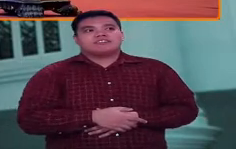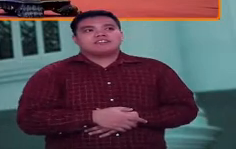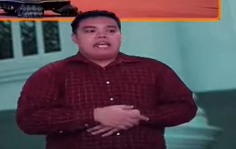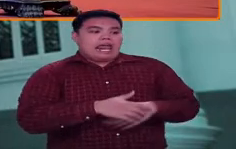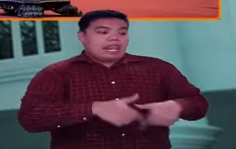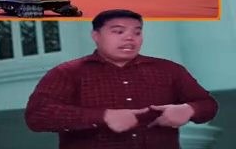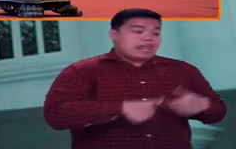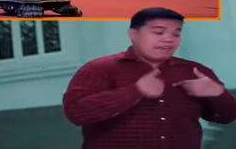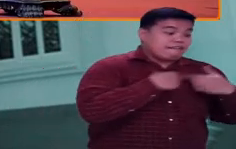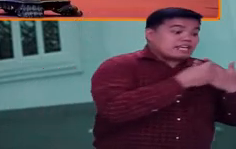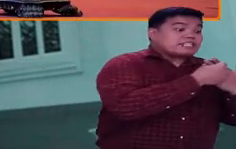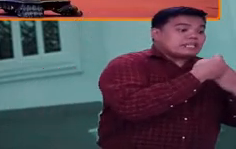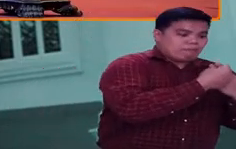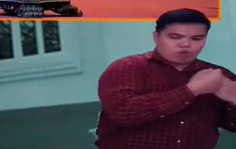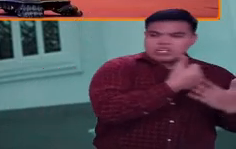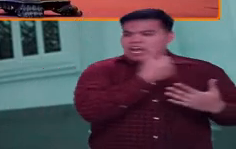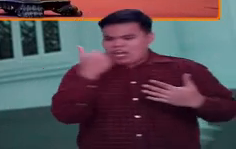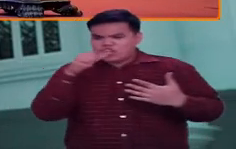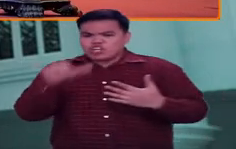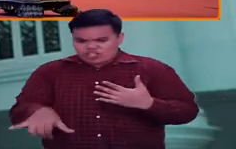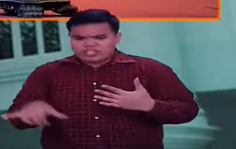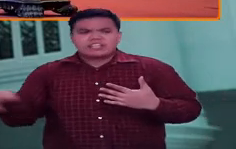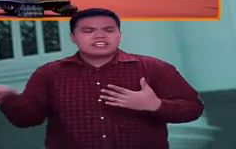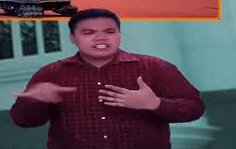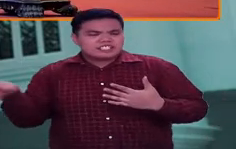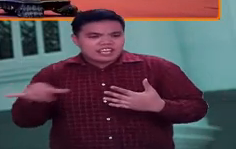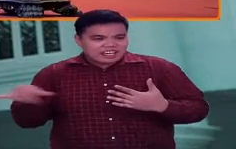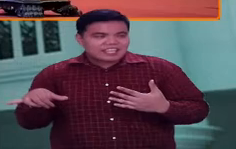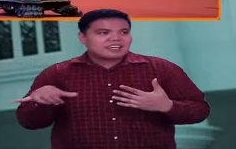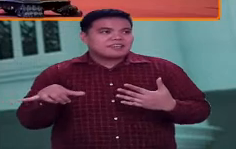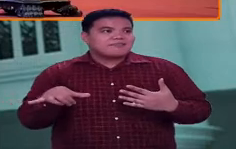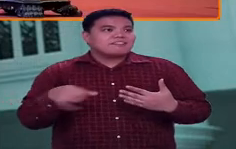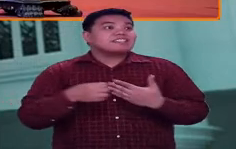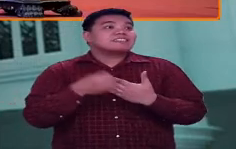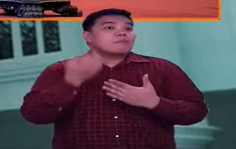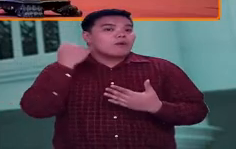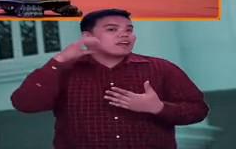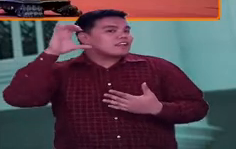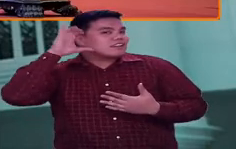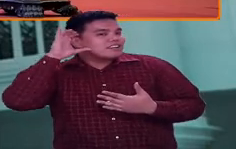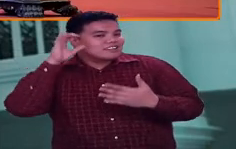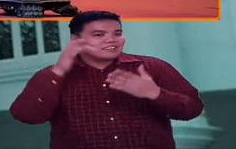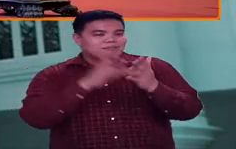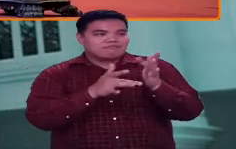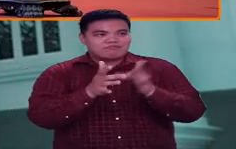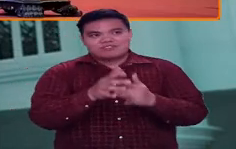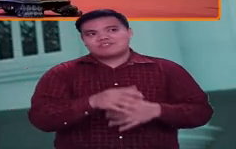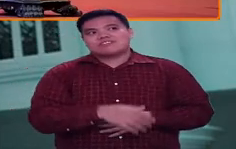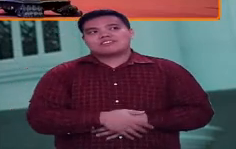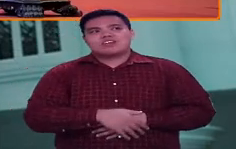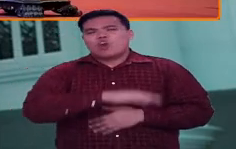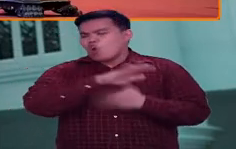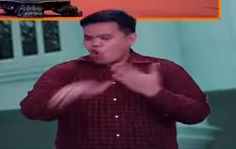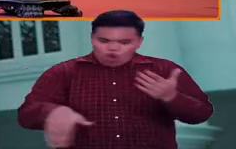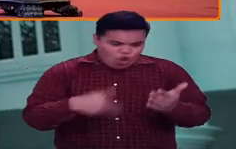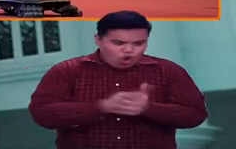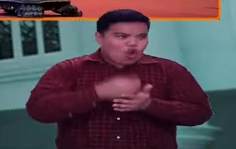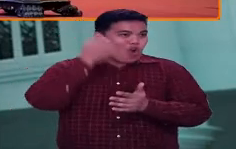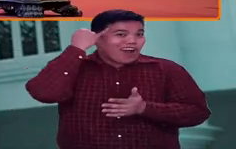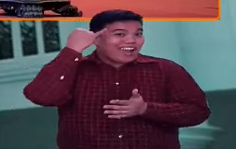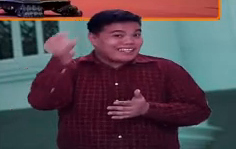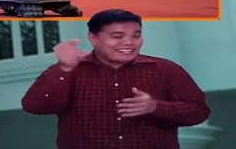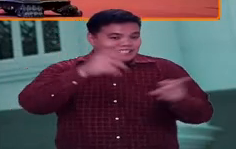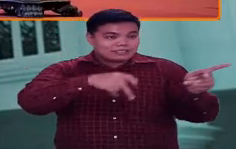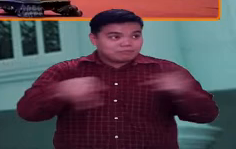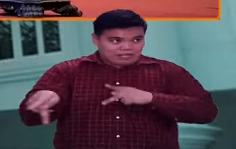Live simply that others might simply live because they hear about Jesus Christ. So all these ways, and I'm